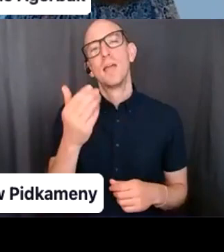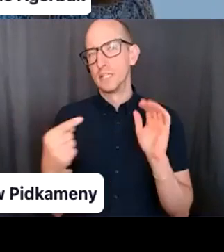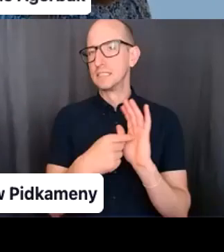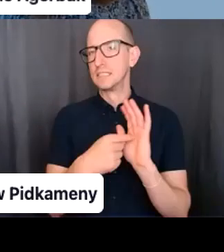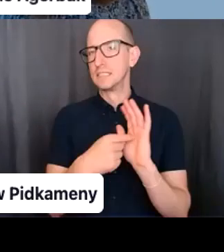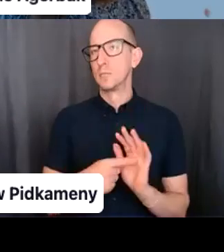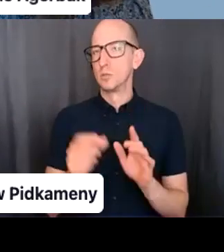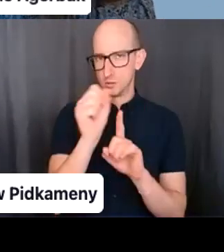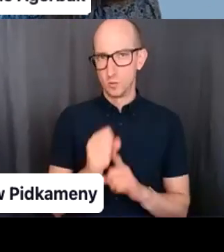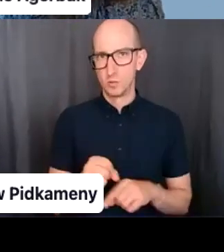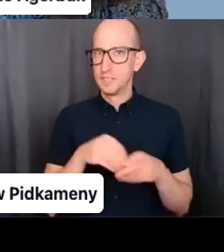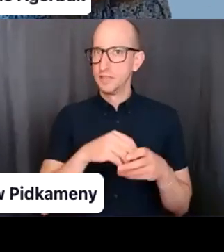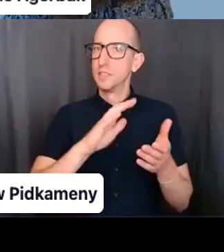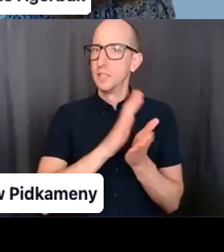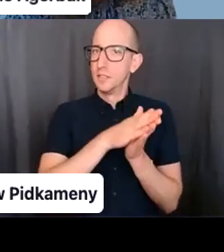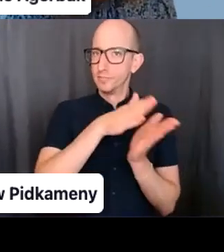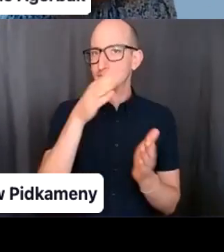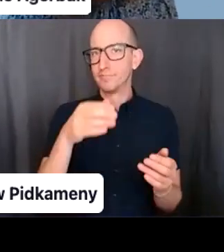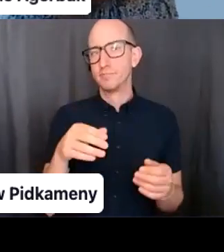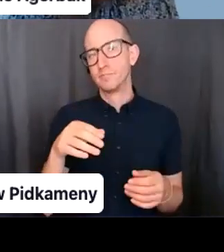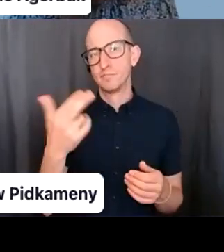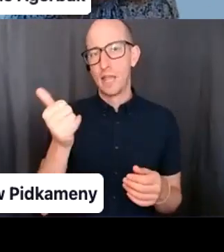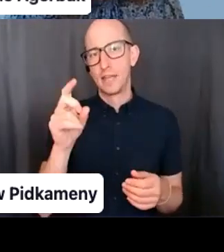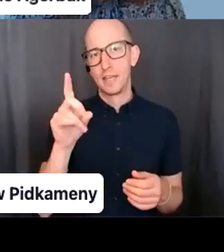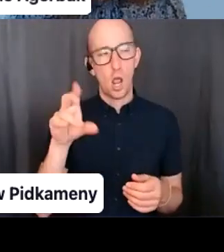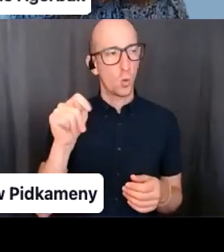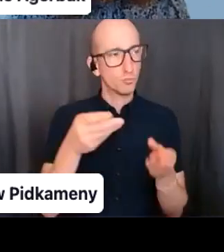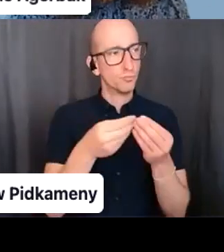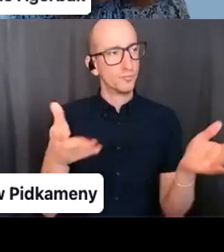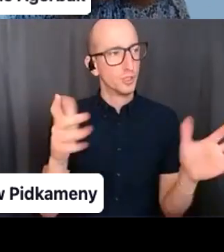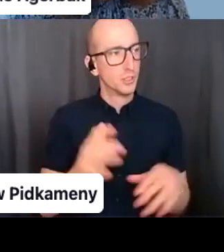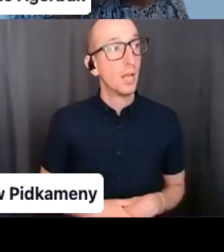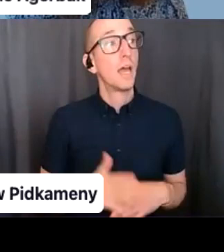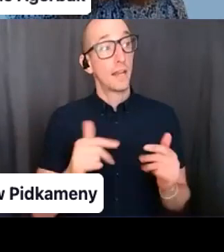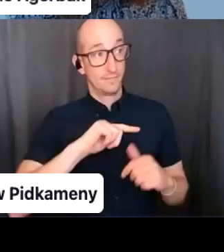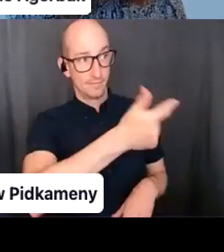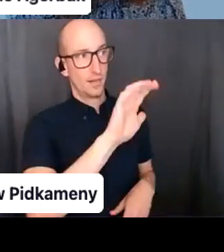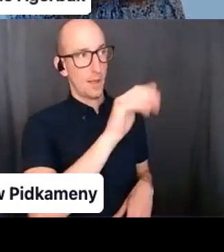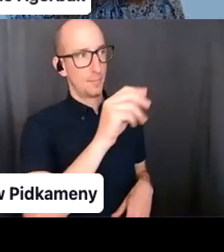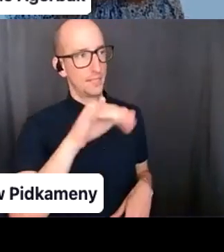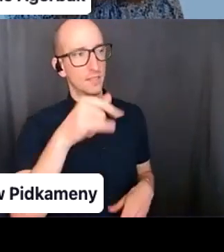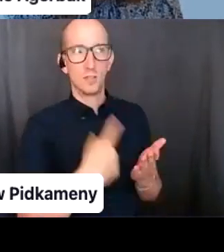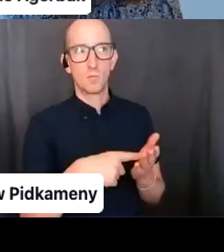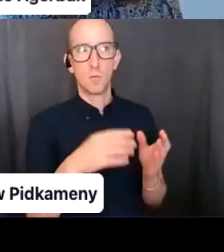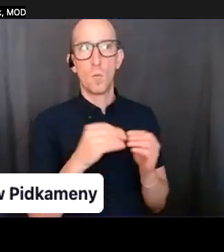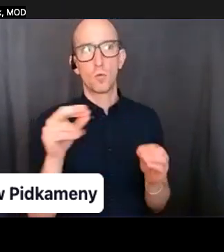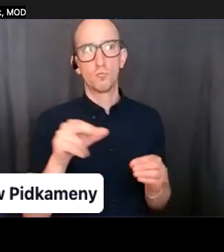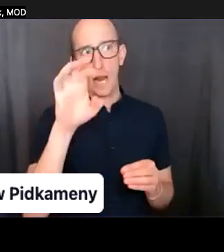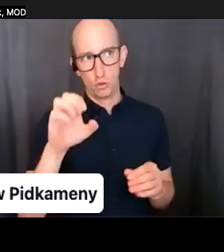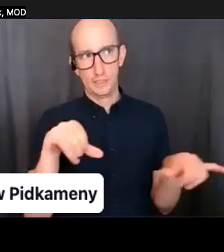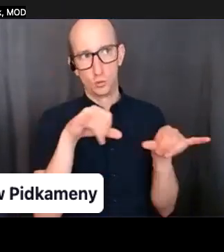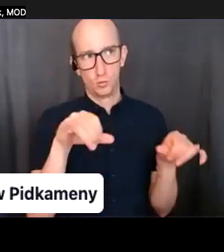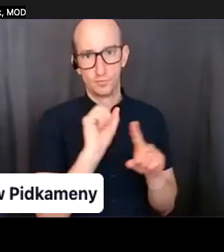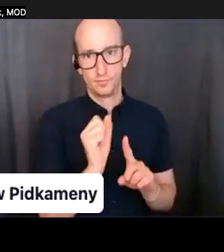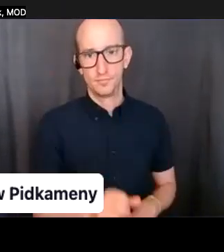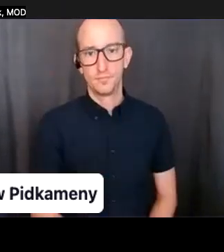have. Now I'm going to hand back over to Camille to talk about less common scenarios. All right, so